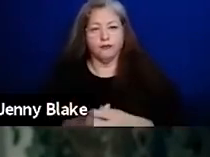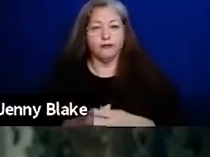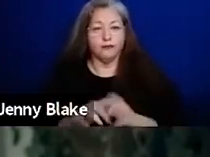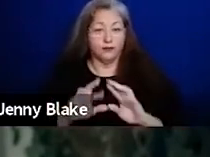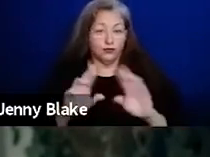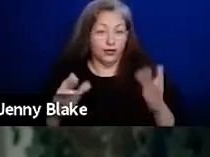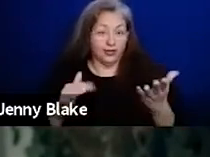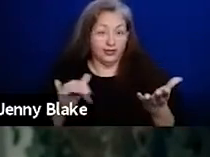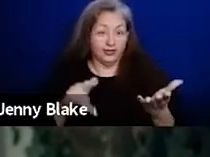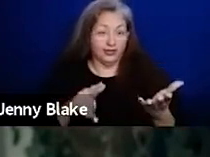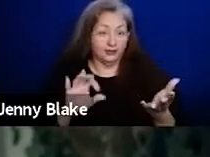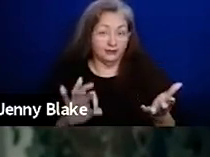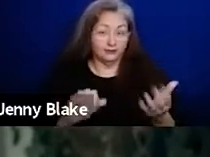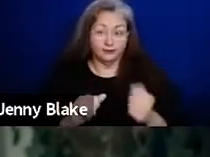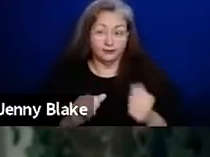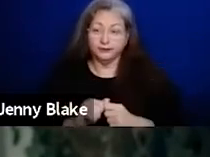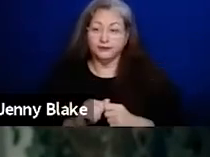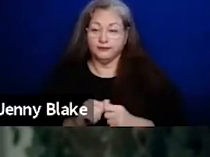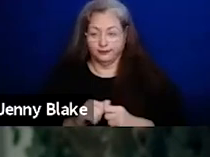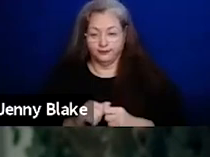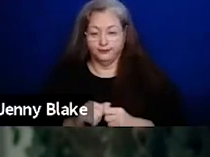ready? Is that good, Ishel?